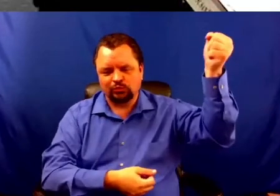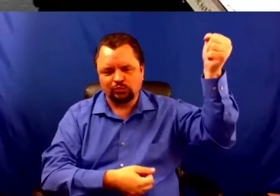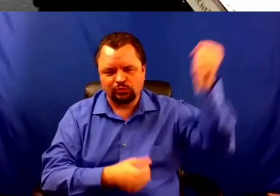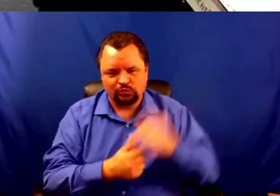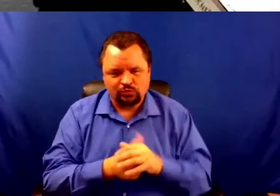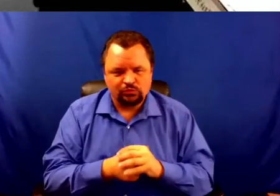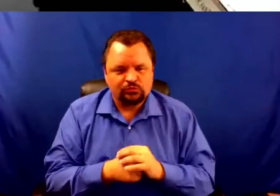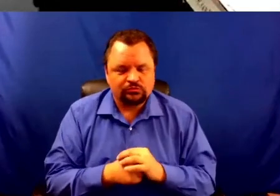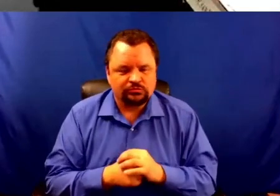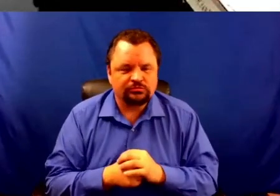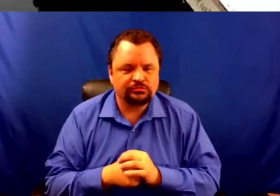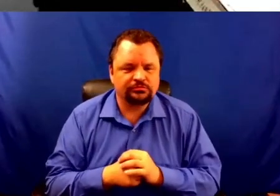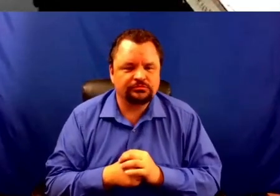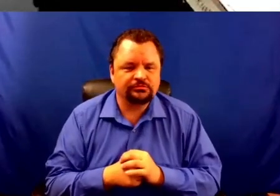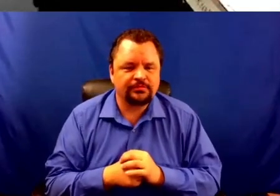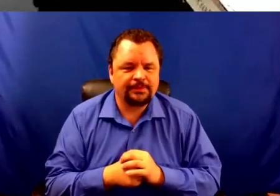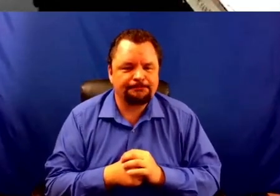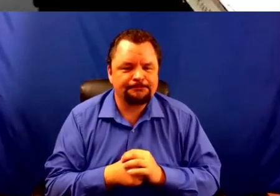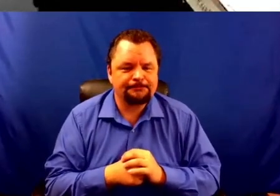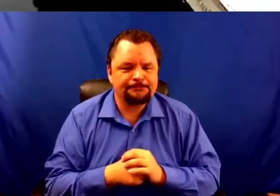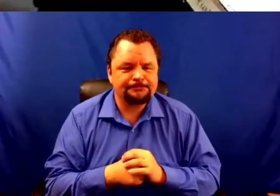this preliminary